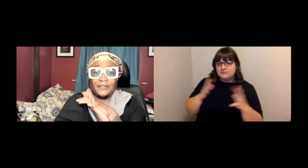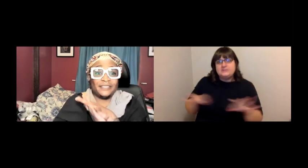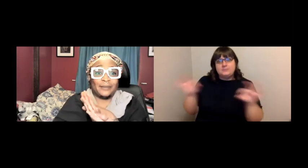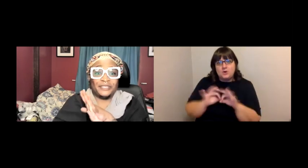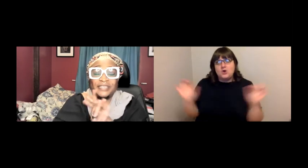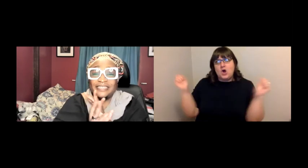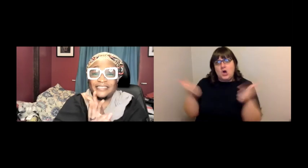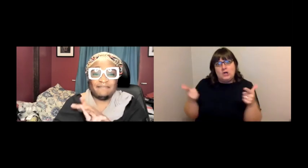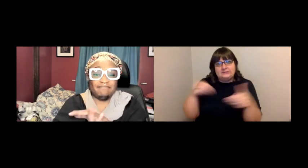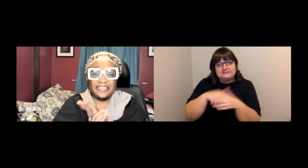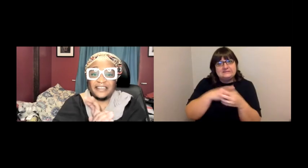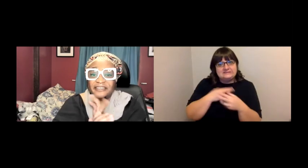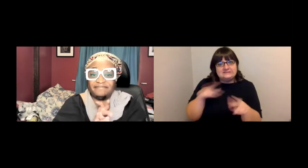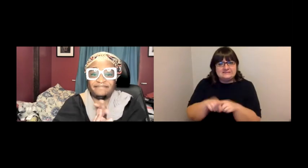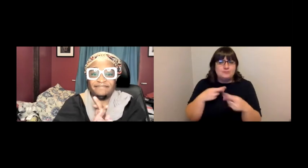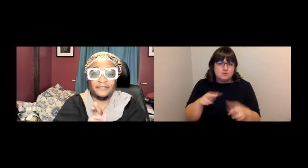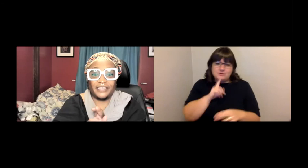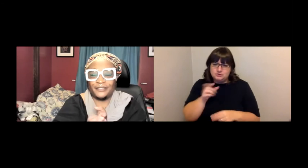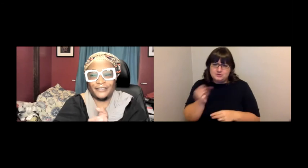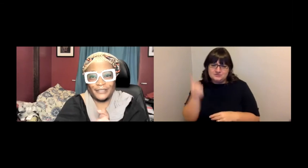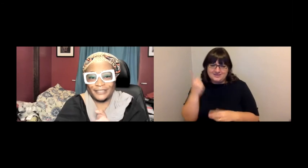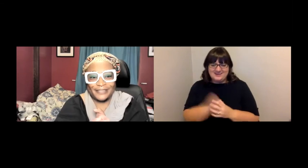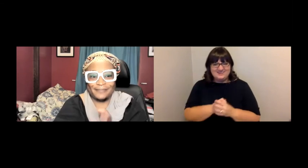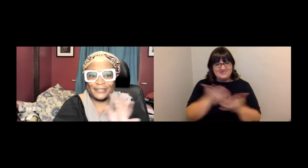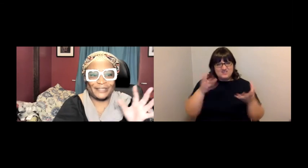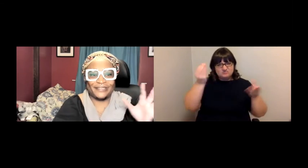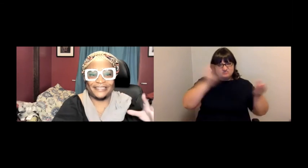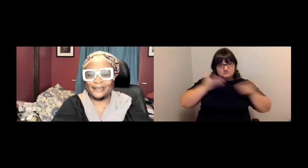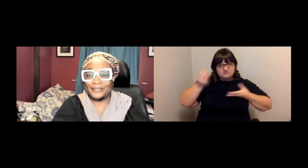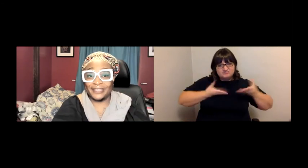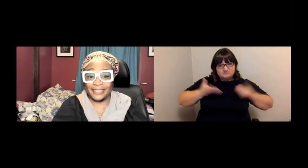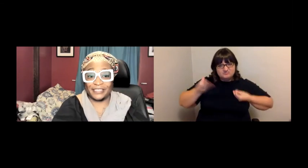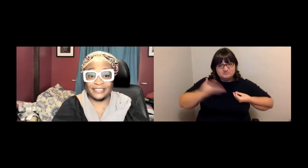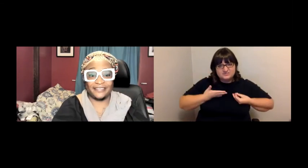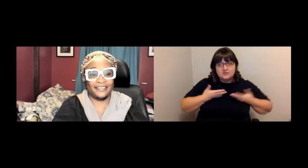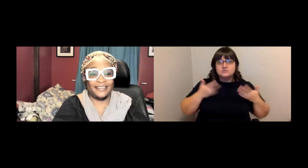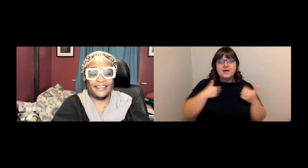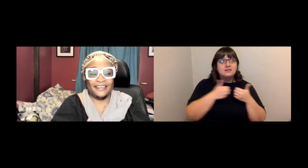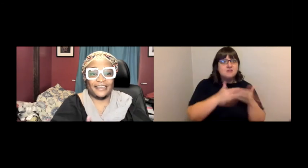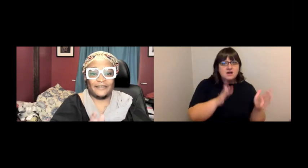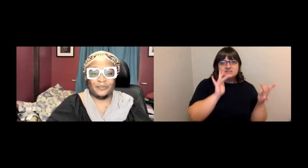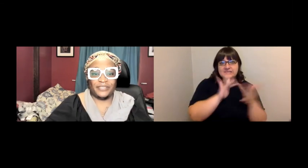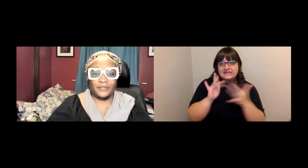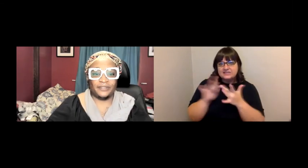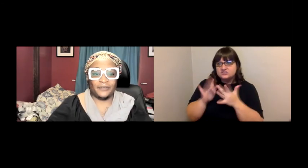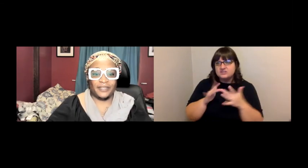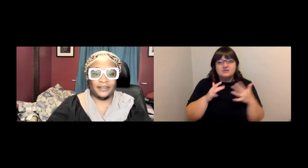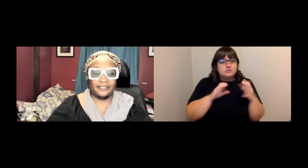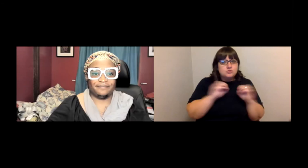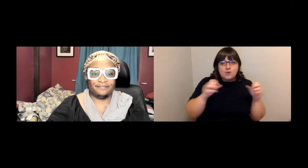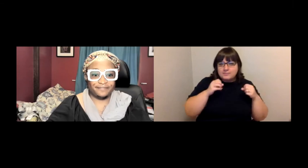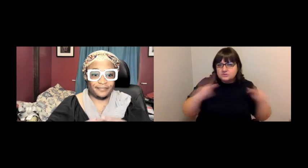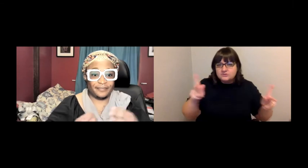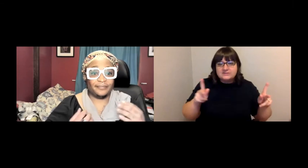After losing opportunities, income, professional, social, spiritual, and cultural connections, after being told that we